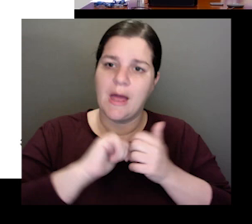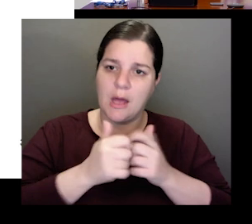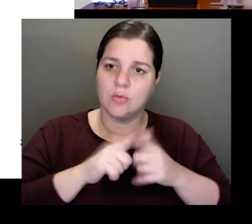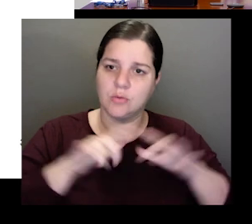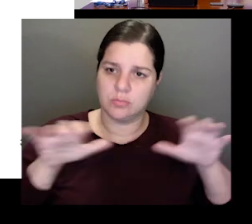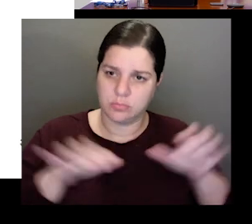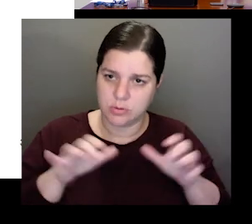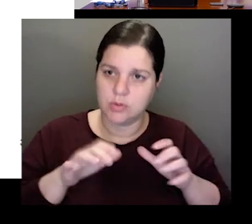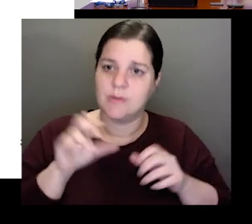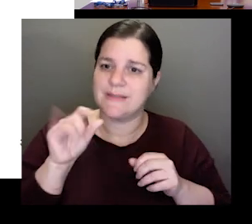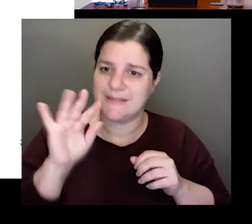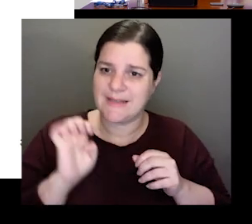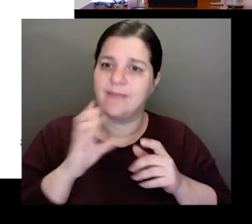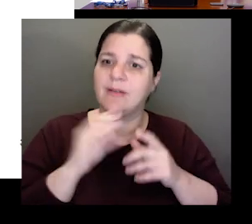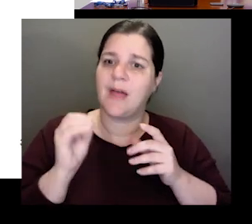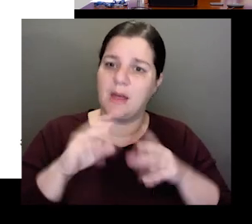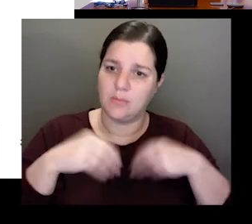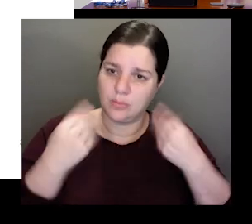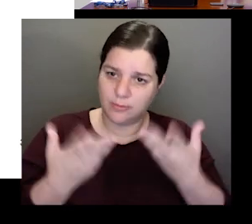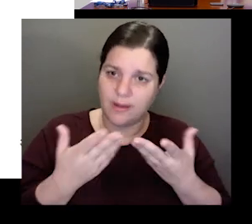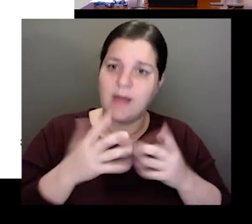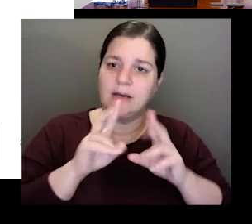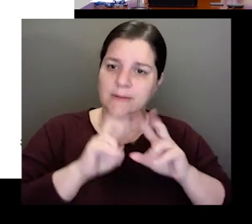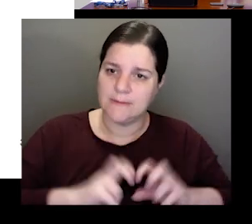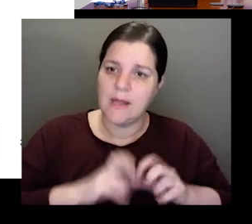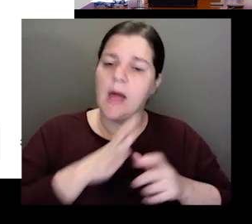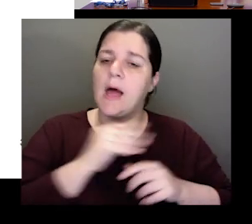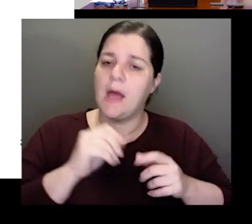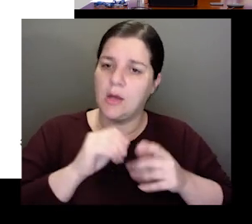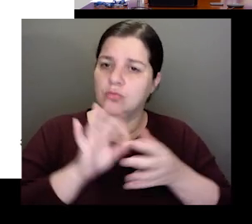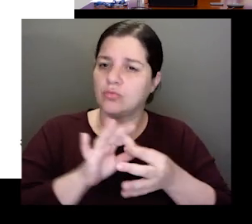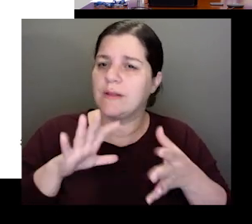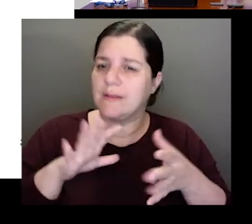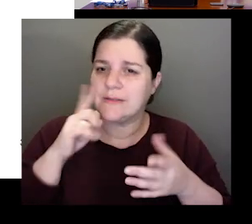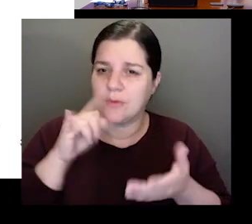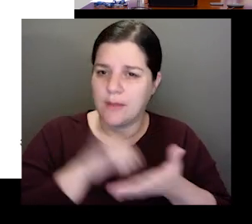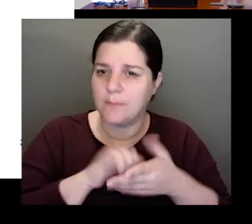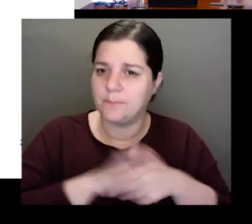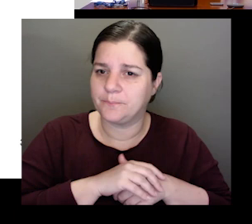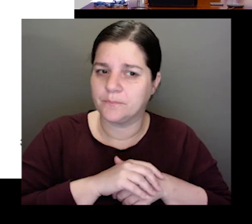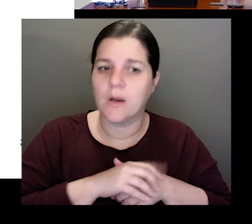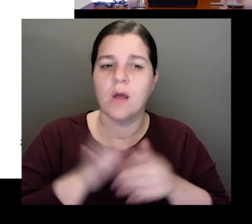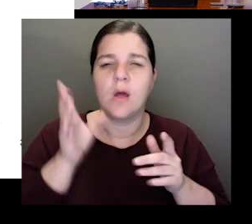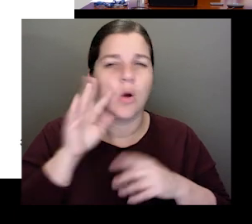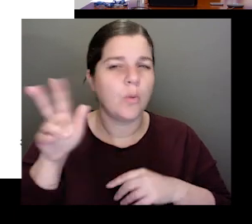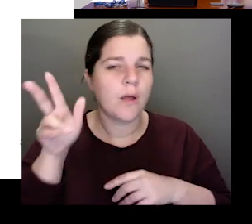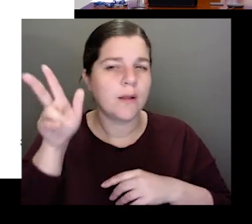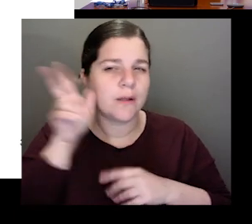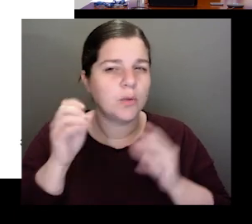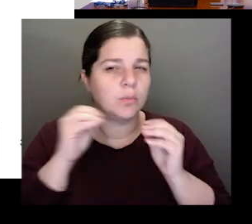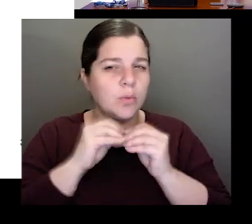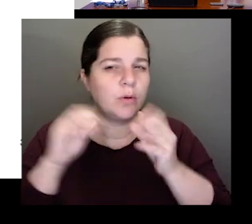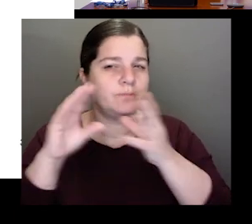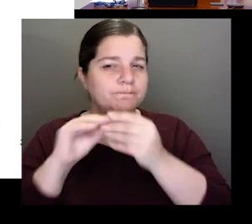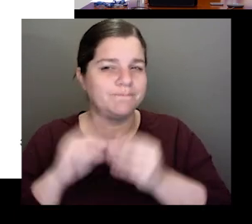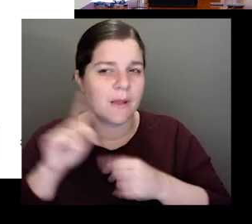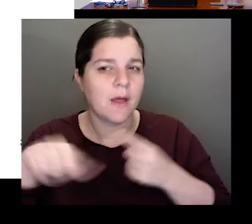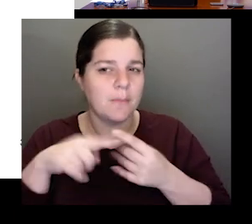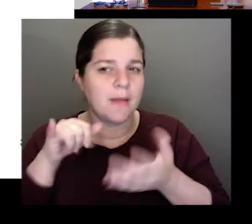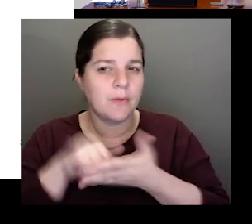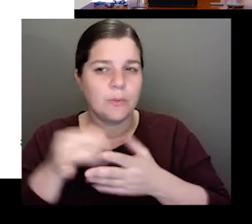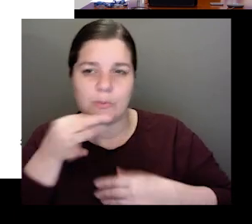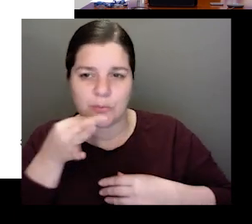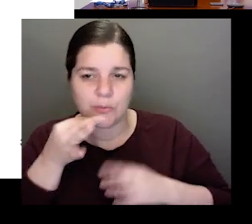deliver the rollout. You'll hear more about this training later in the presentation. Just as a closing comment, I'd say that I've